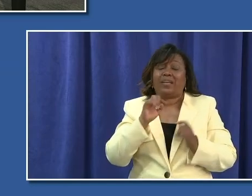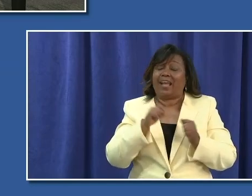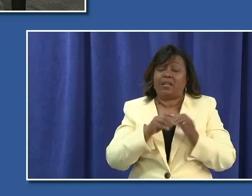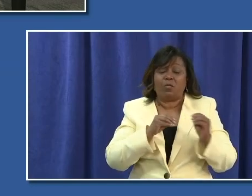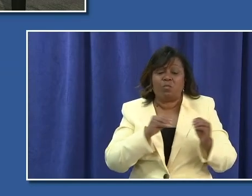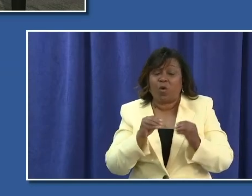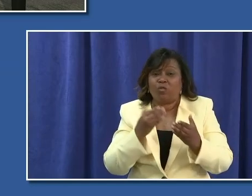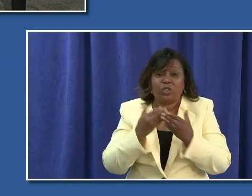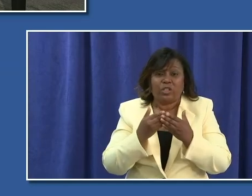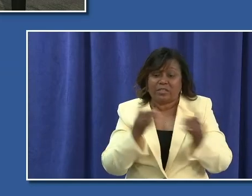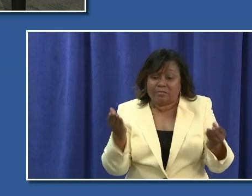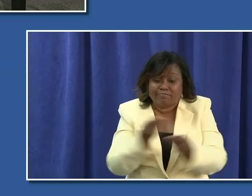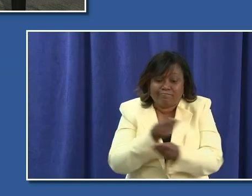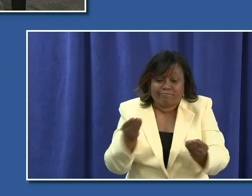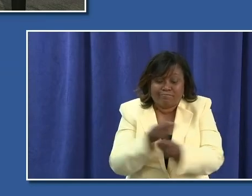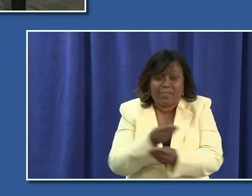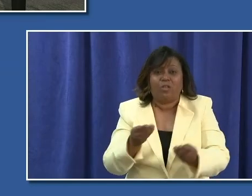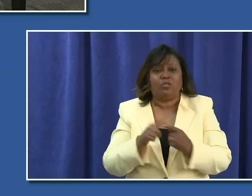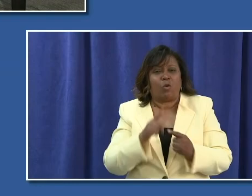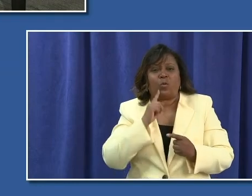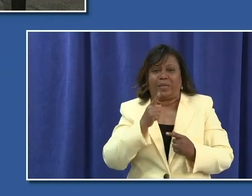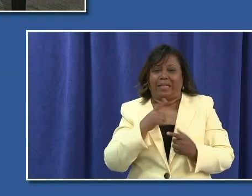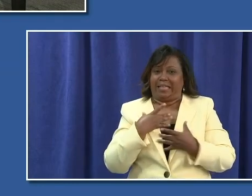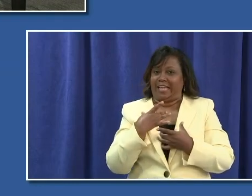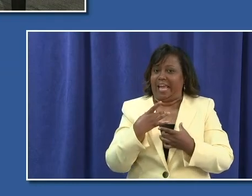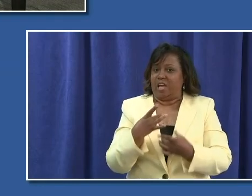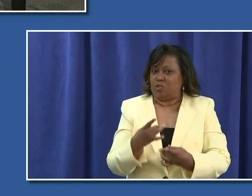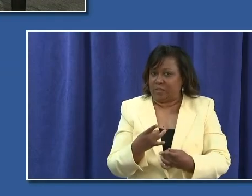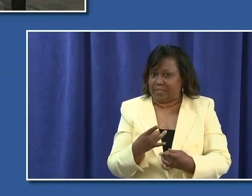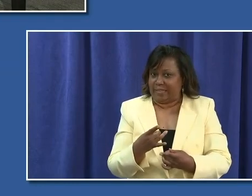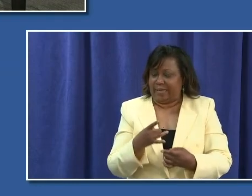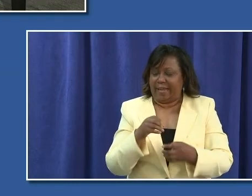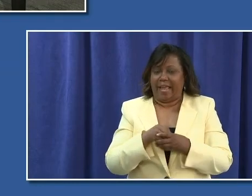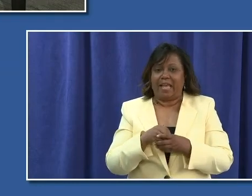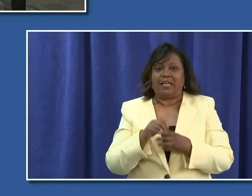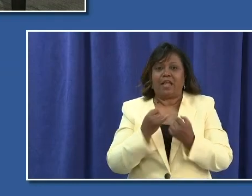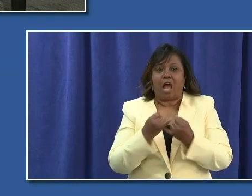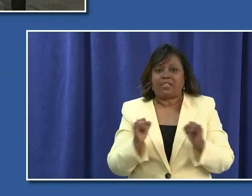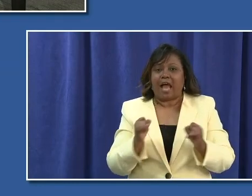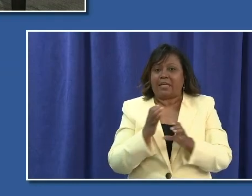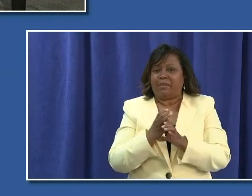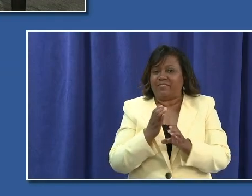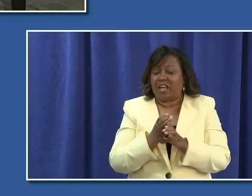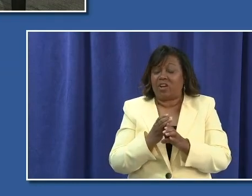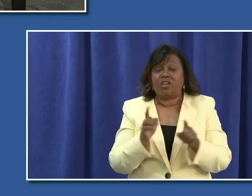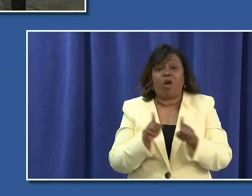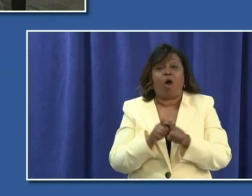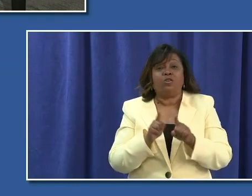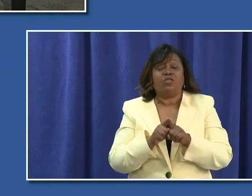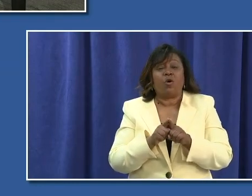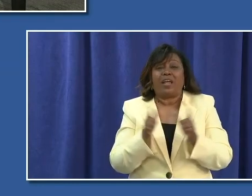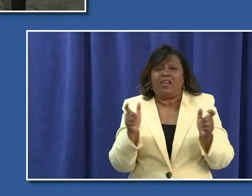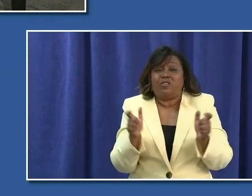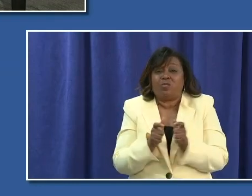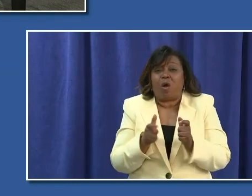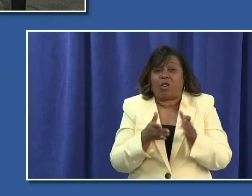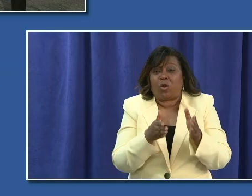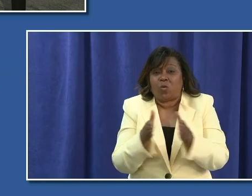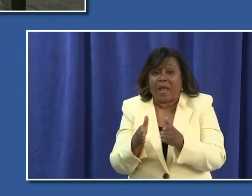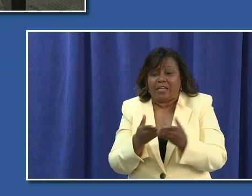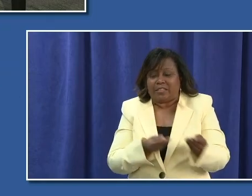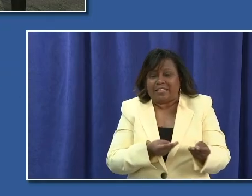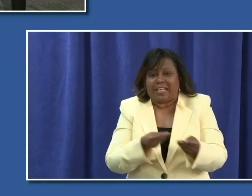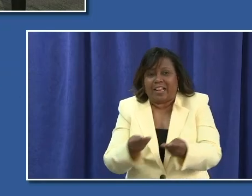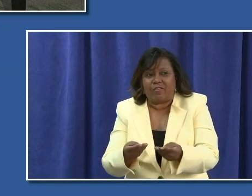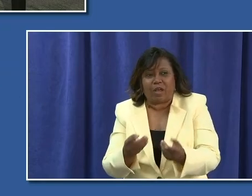to move goods and services. So we are very interested in autonomous vehicles, and also even smaller ways of